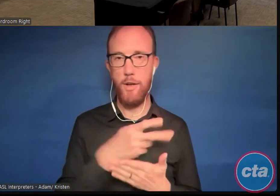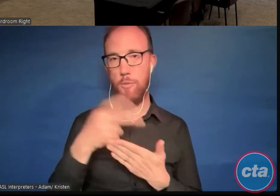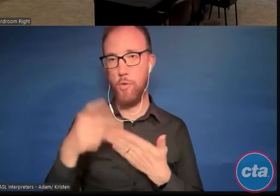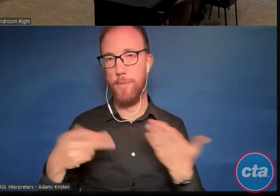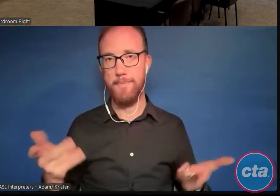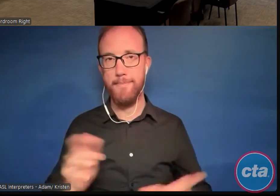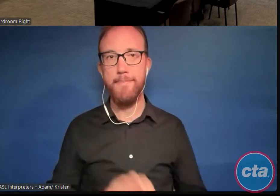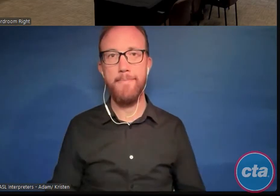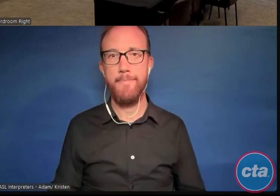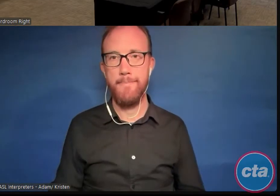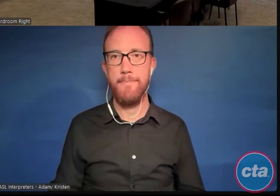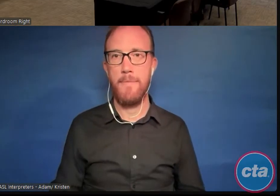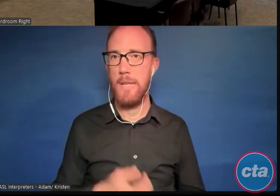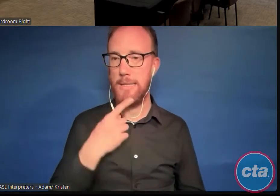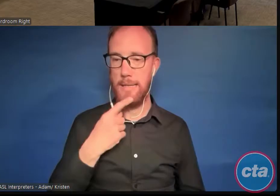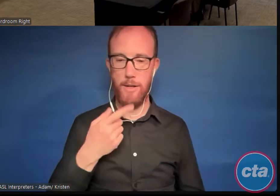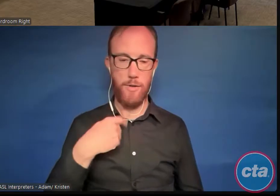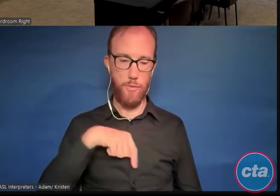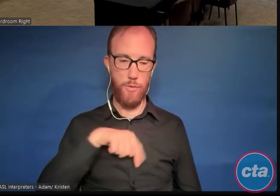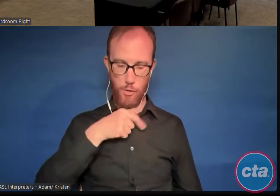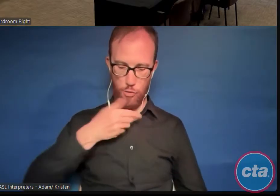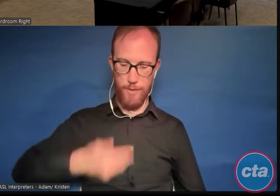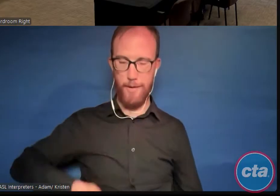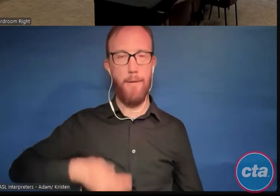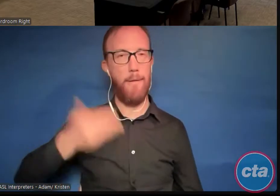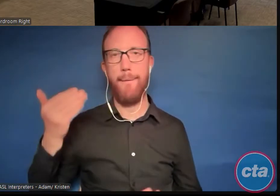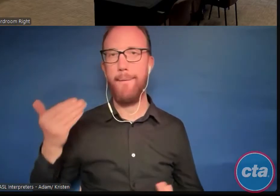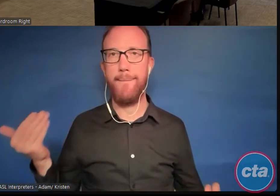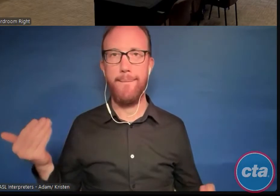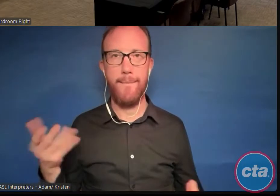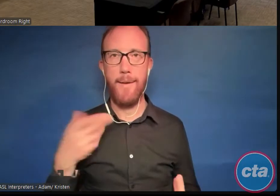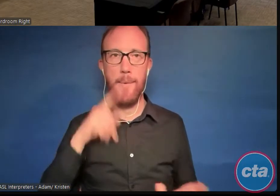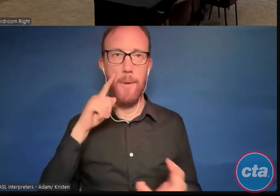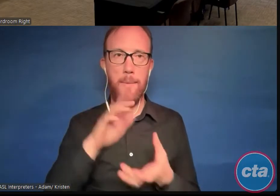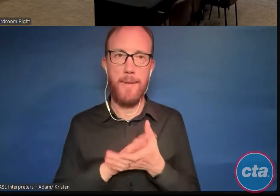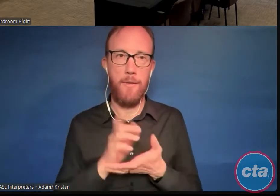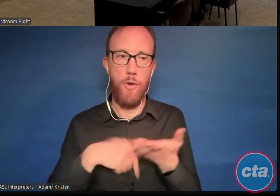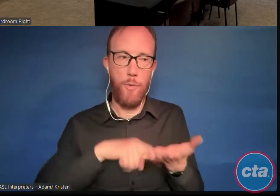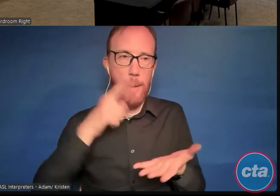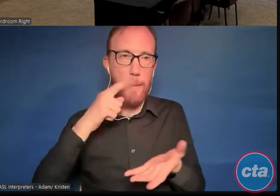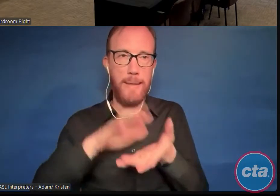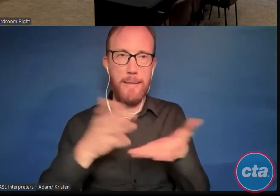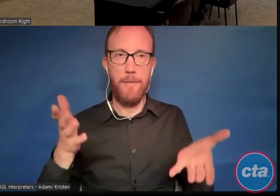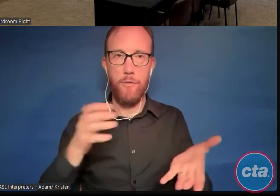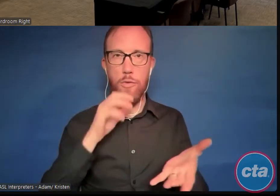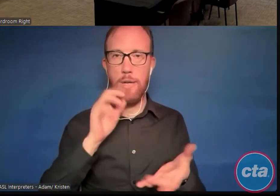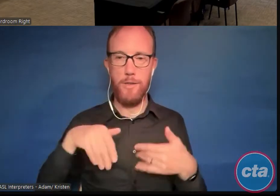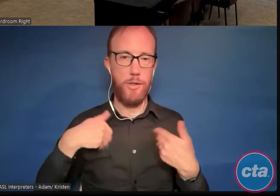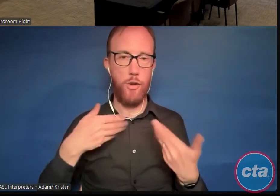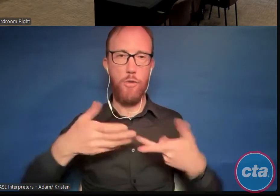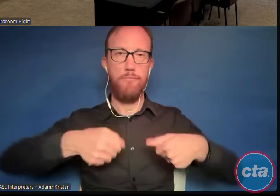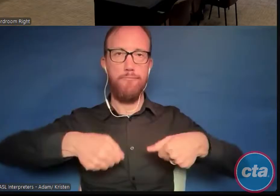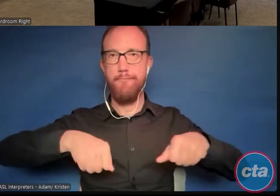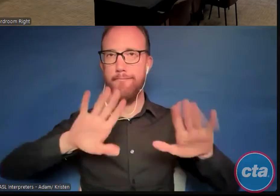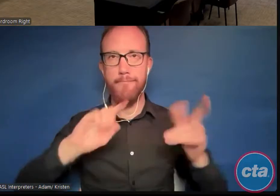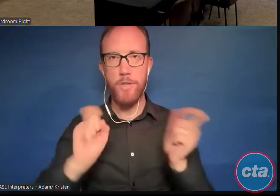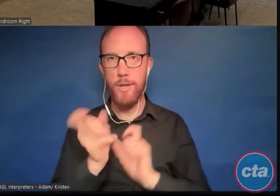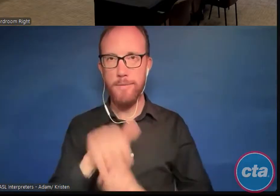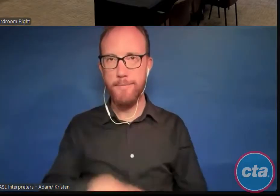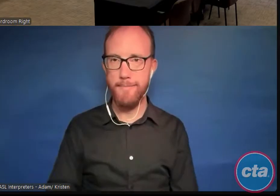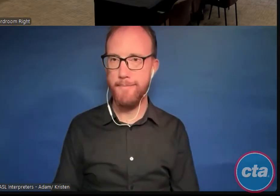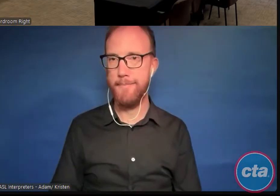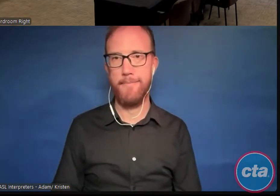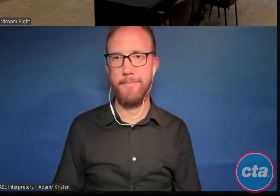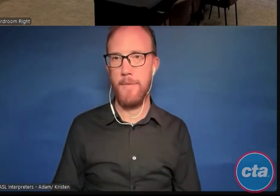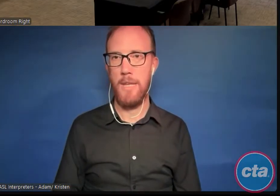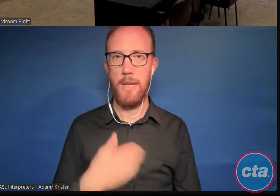I said earlier, we are who we are and we believe what we believe, and we're not going to lay down and change those things. We have some of the